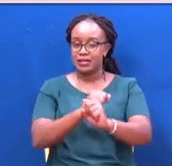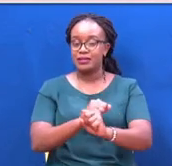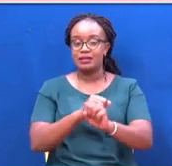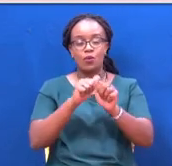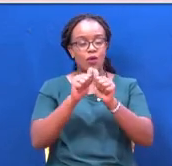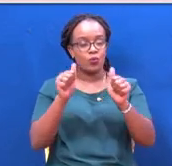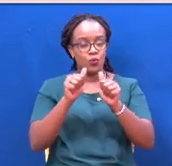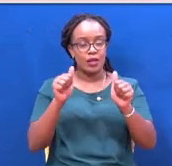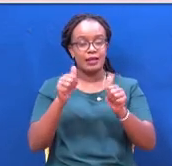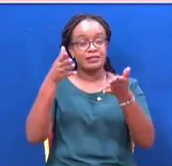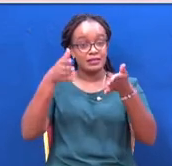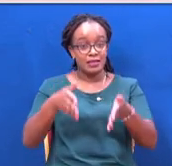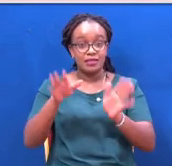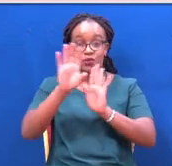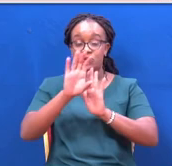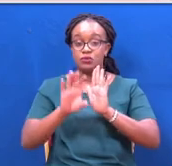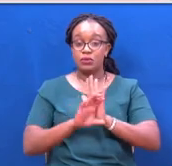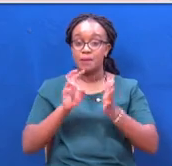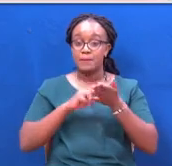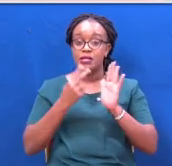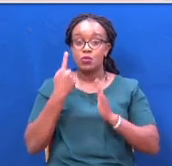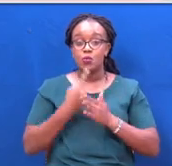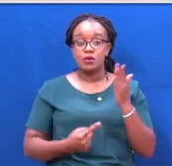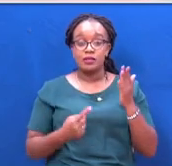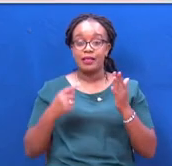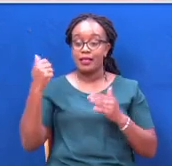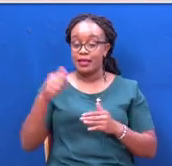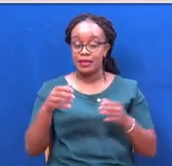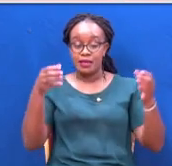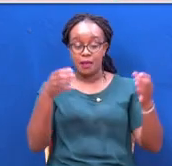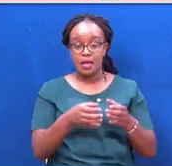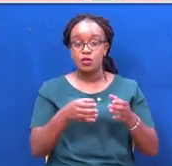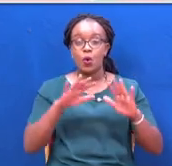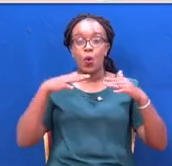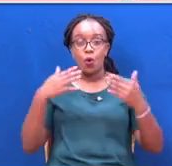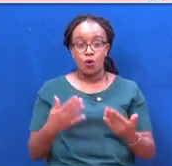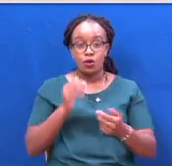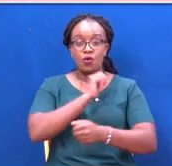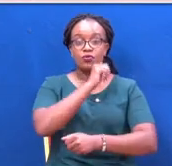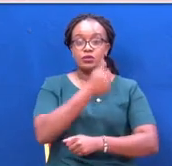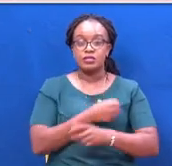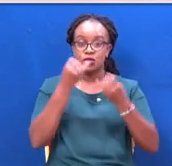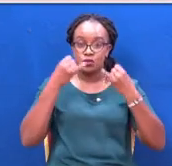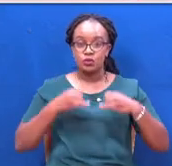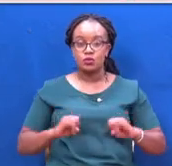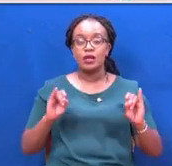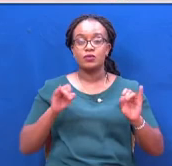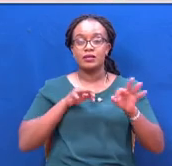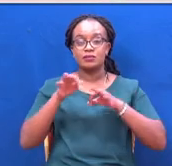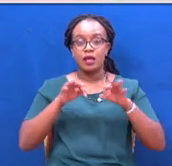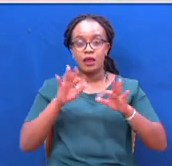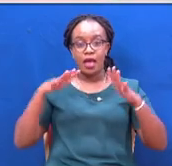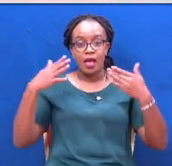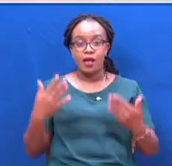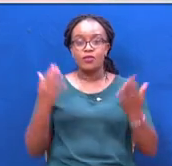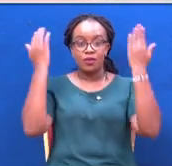ring-fenced in the Constitution, such that any party or authority attempting to direct how the judiciary should